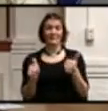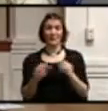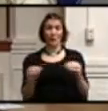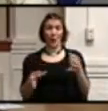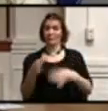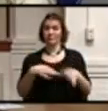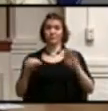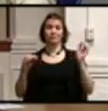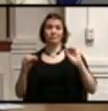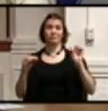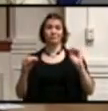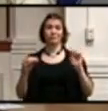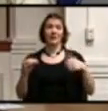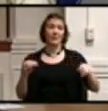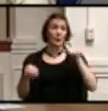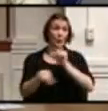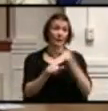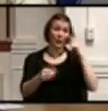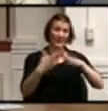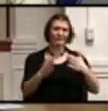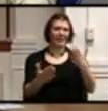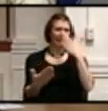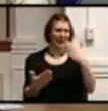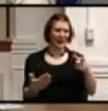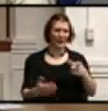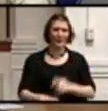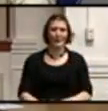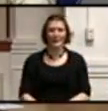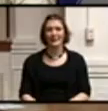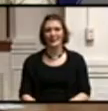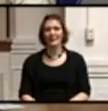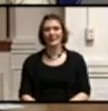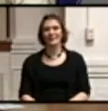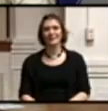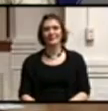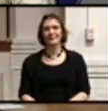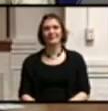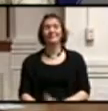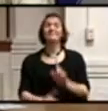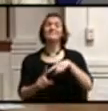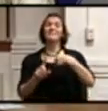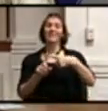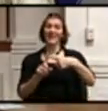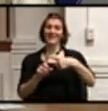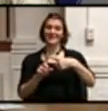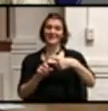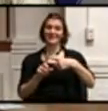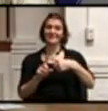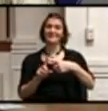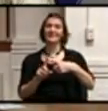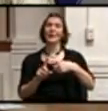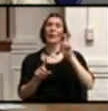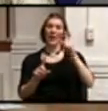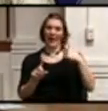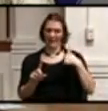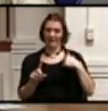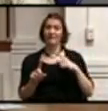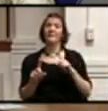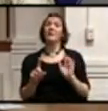who works for the town. It's also going to be good to see the first